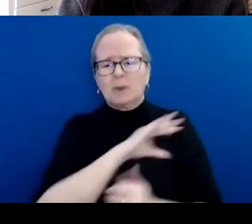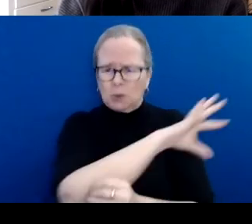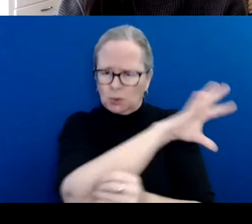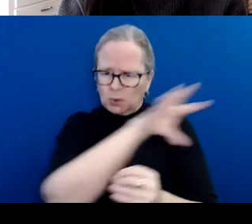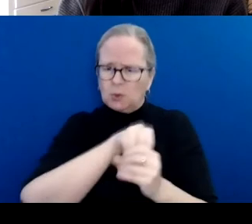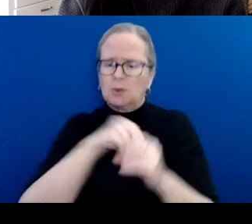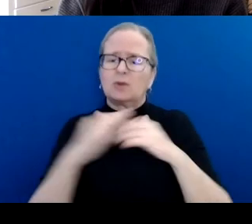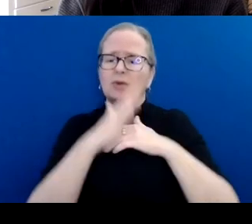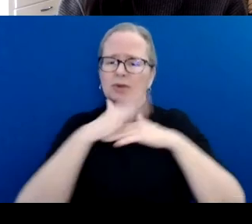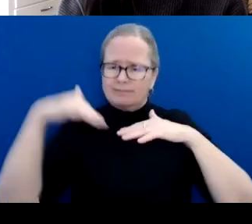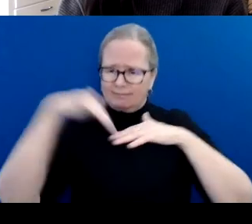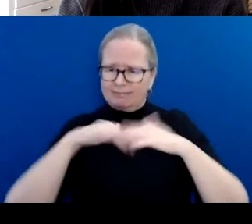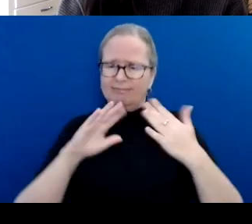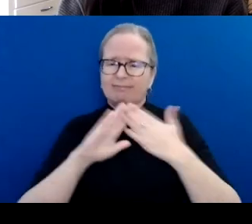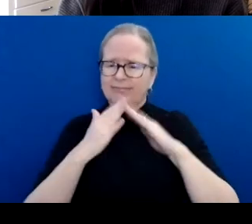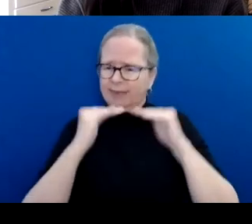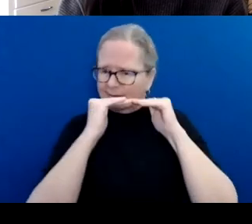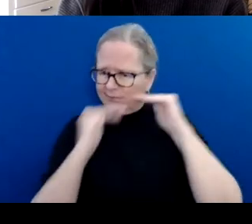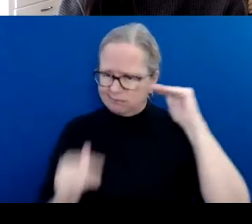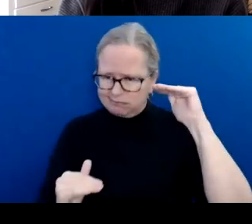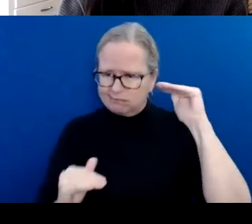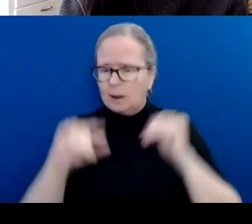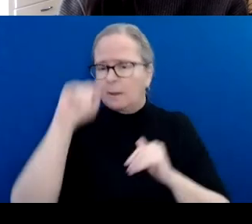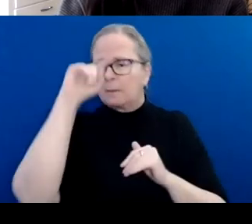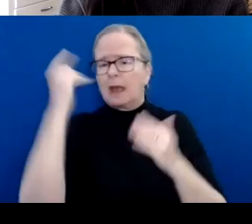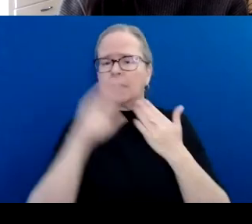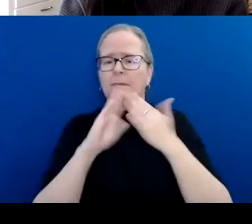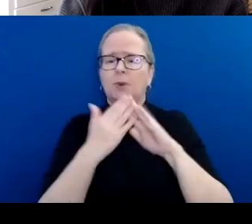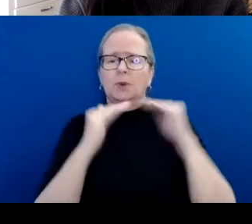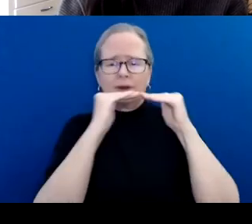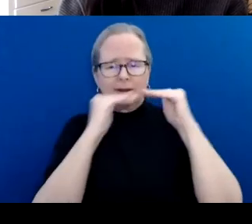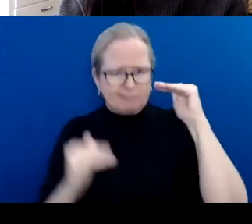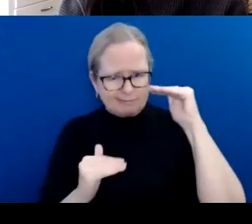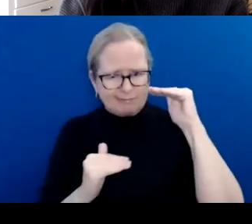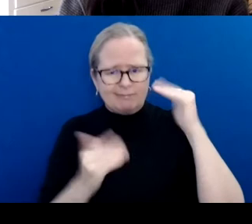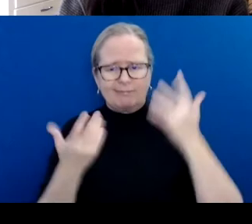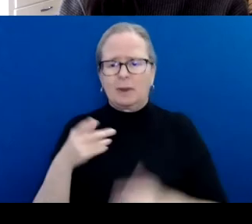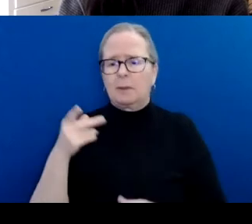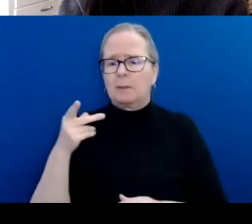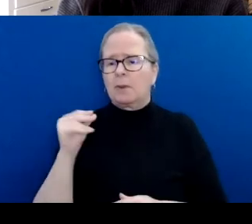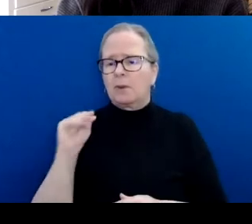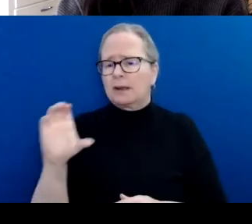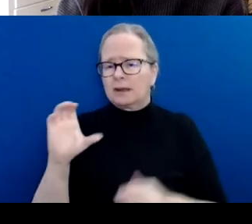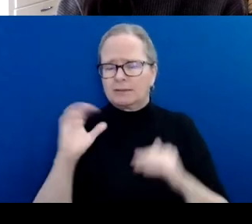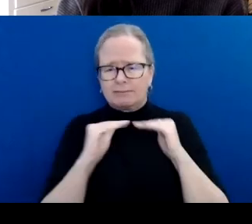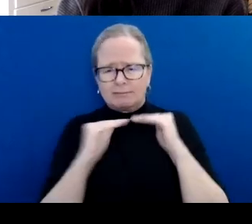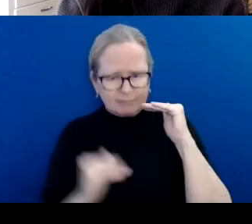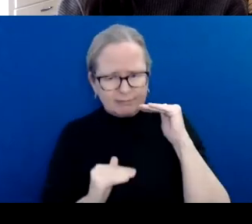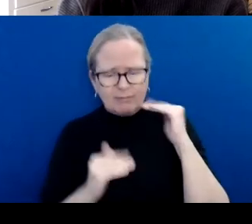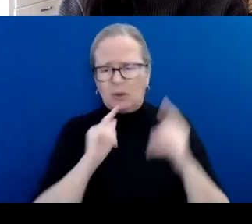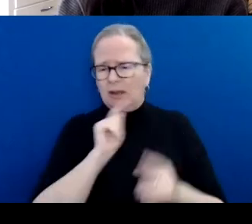Black communities. Persons of color. Persons with disabilities.